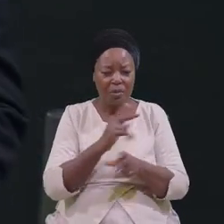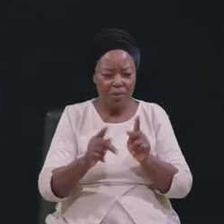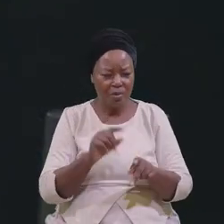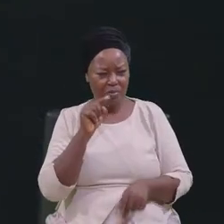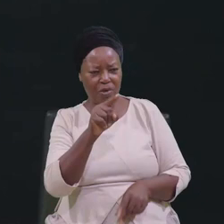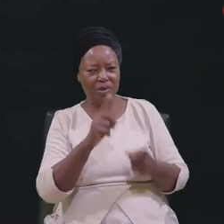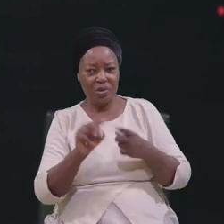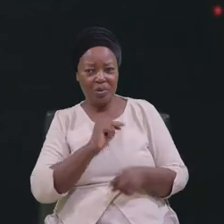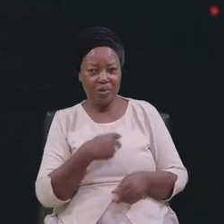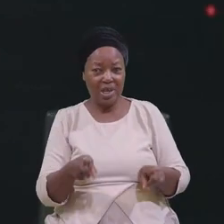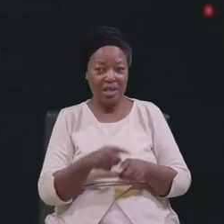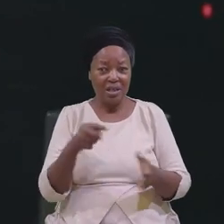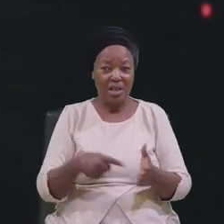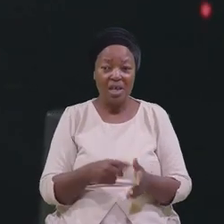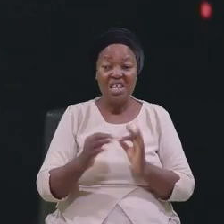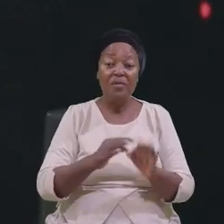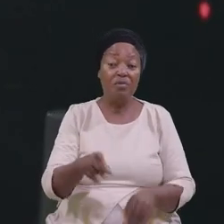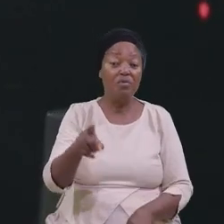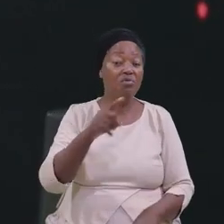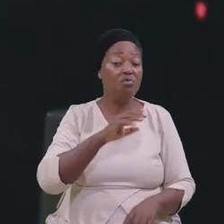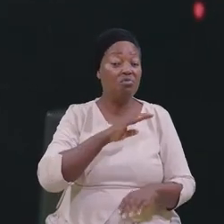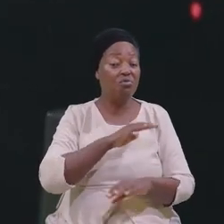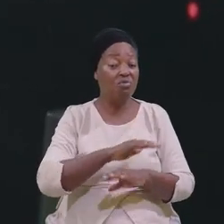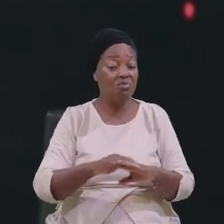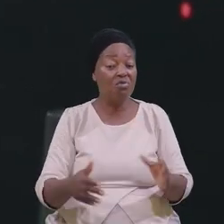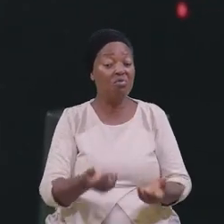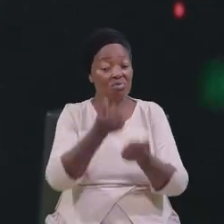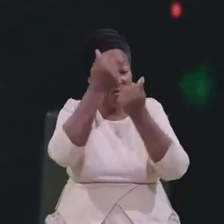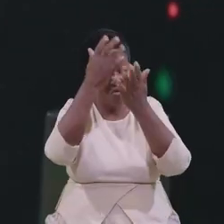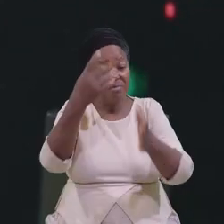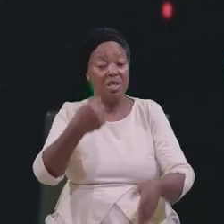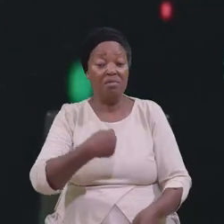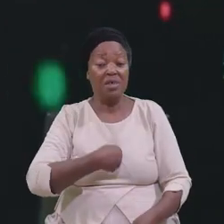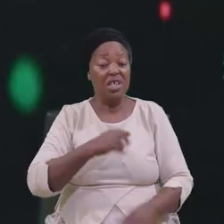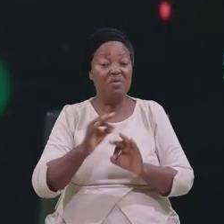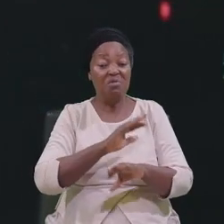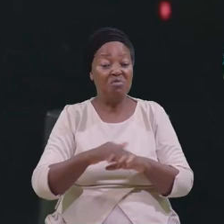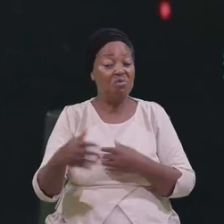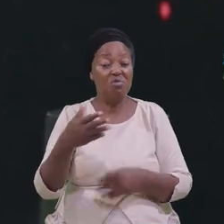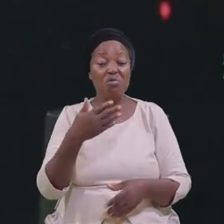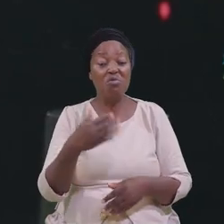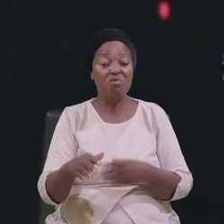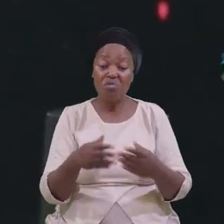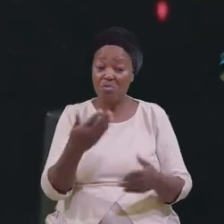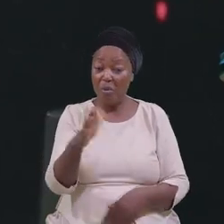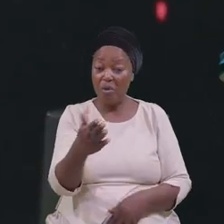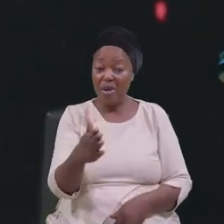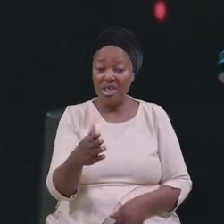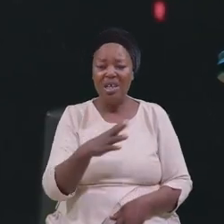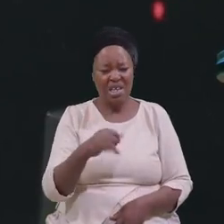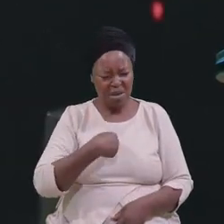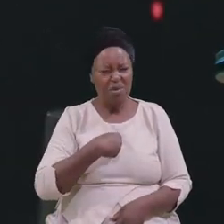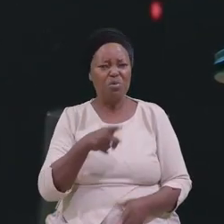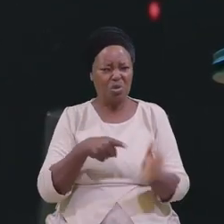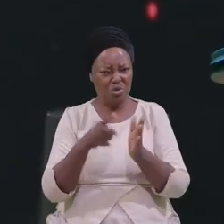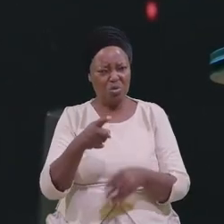this. If you don't bend, if you don't compromise, I'll show you. And then